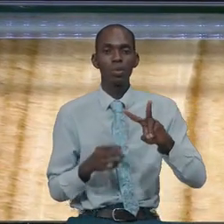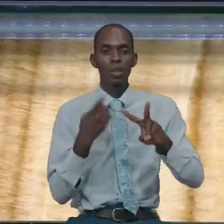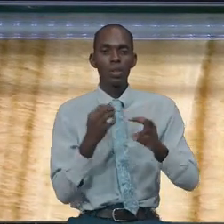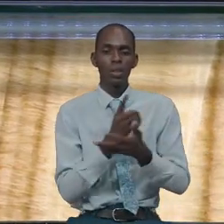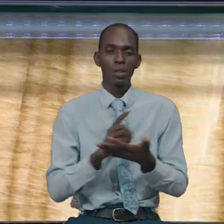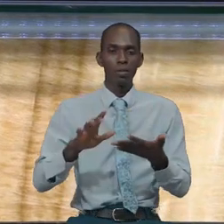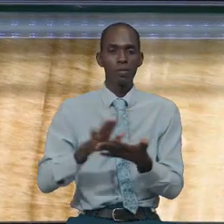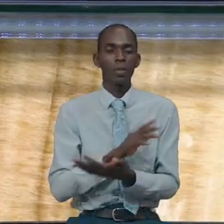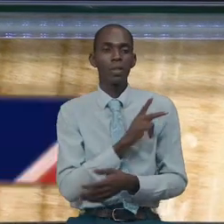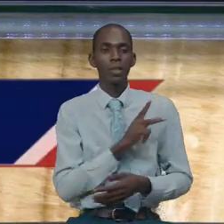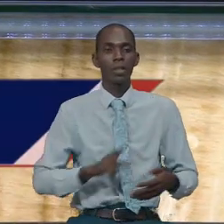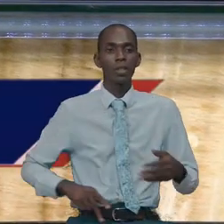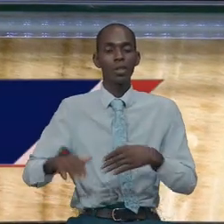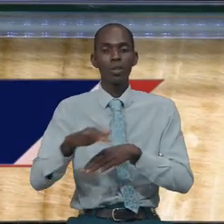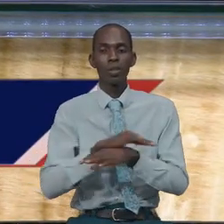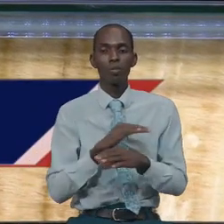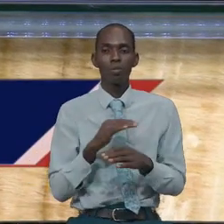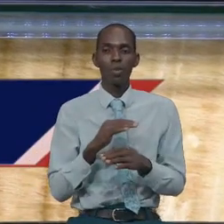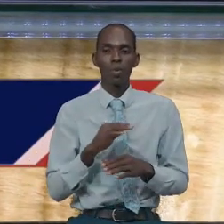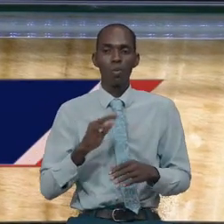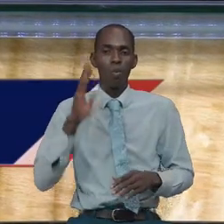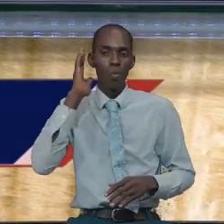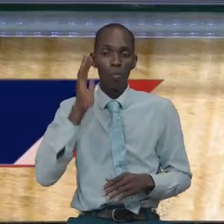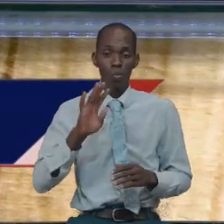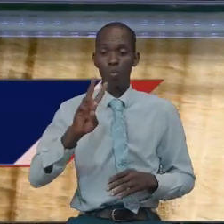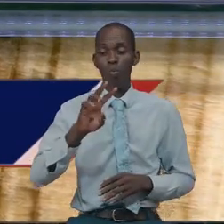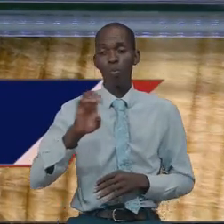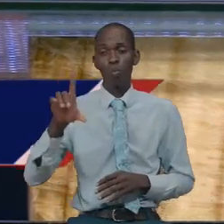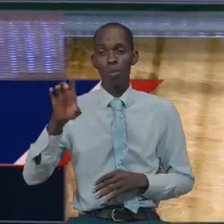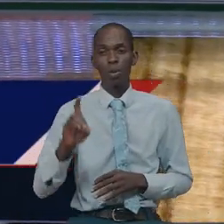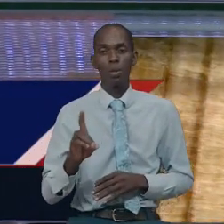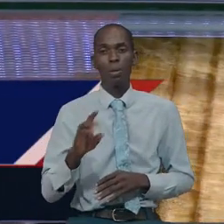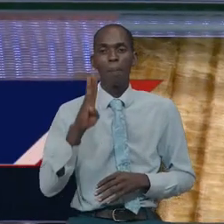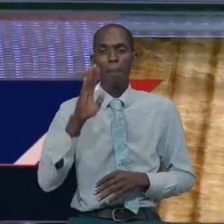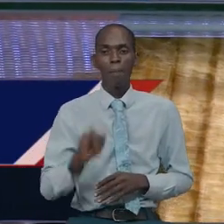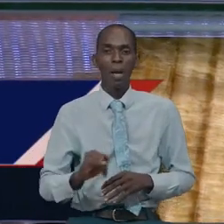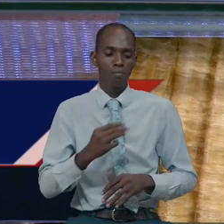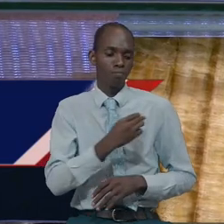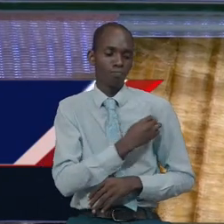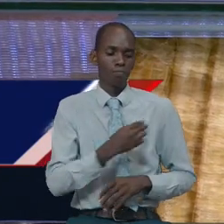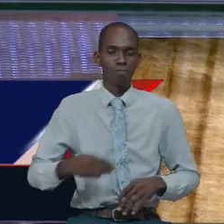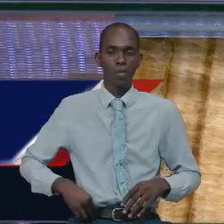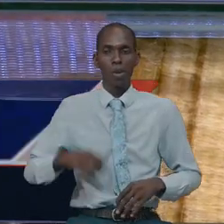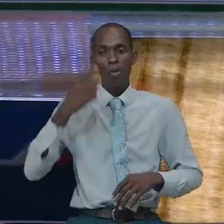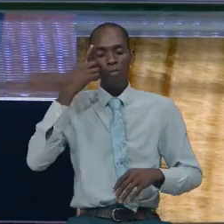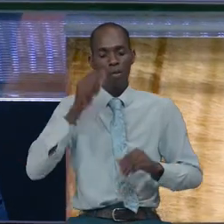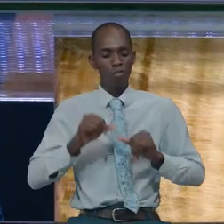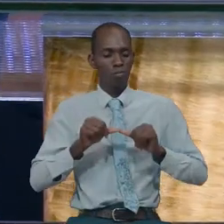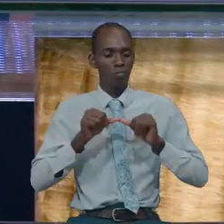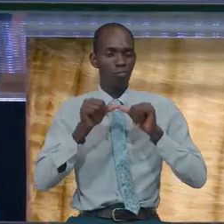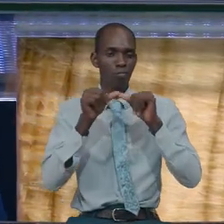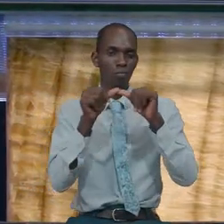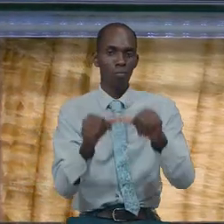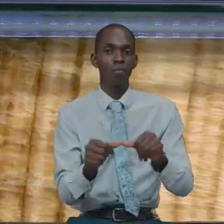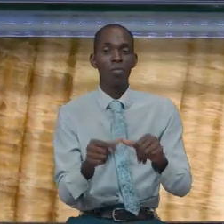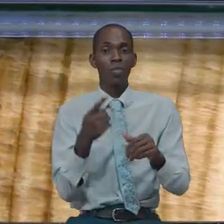divine kingdom wielded by majesty for continuity. The kingdom that